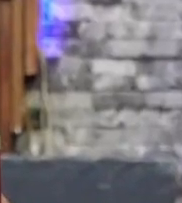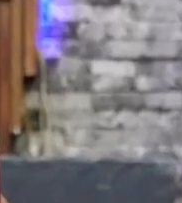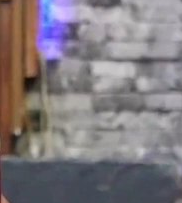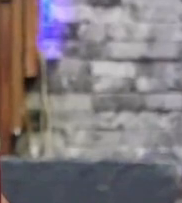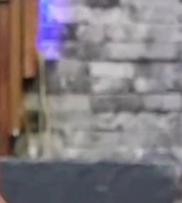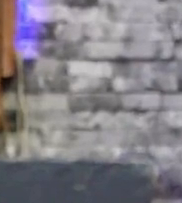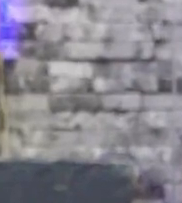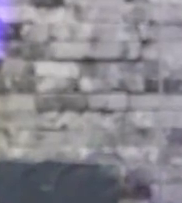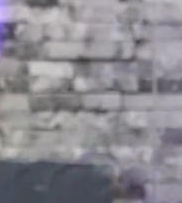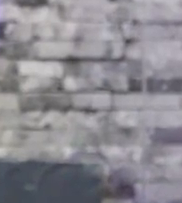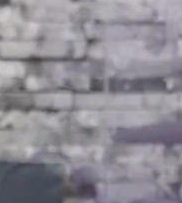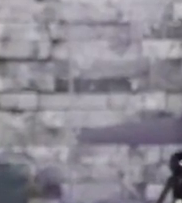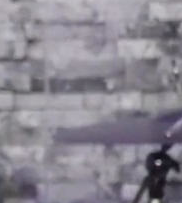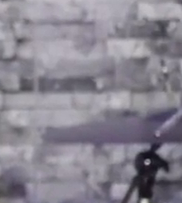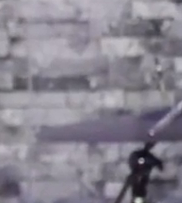It is such a privilege